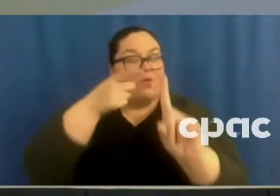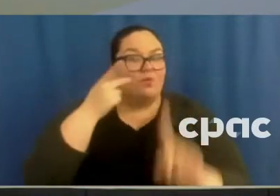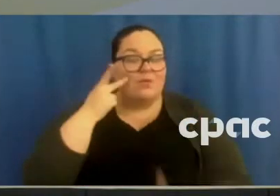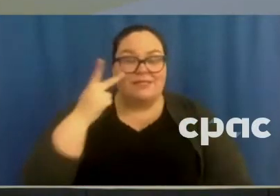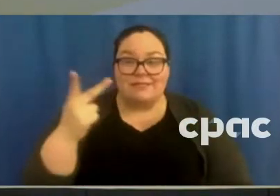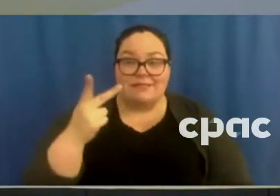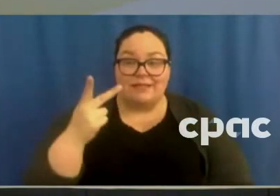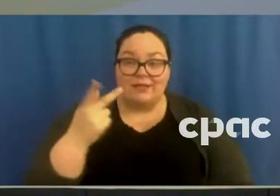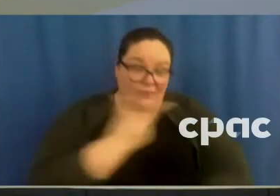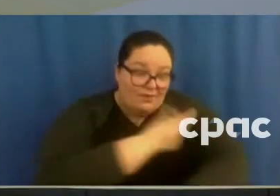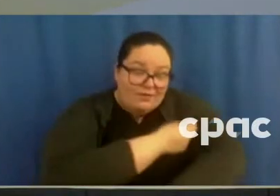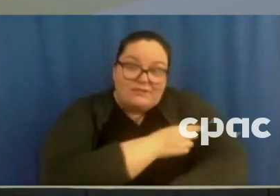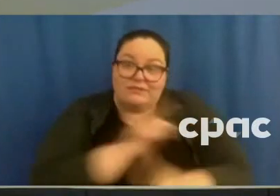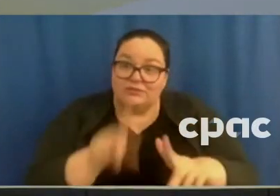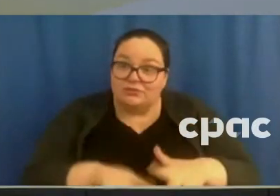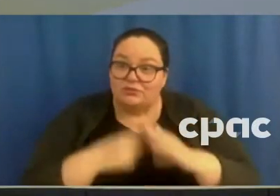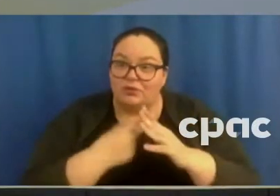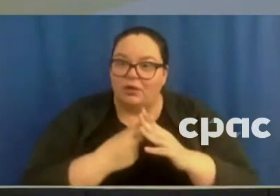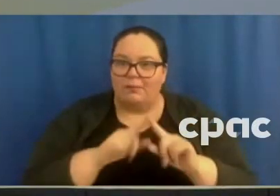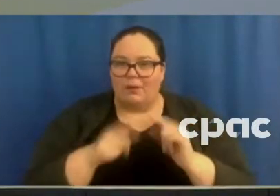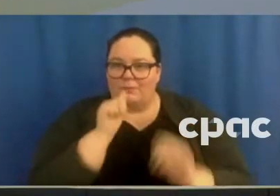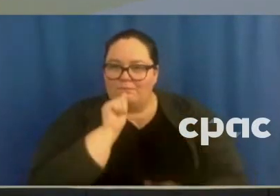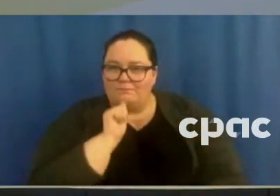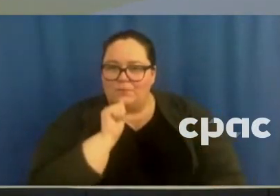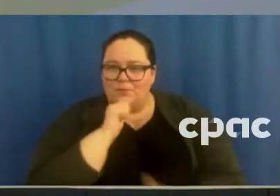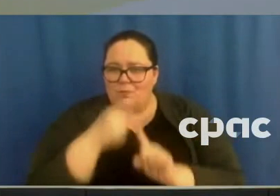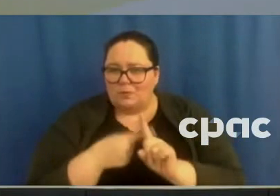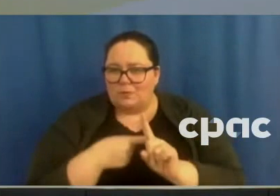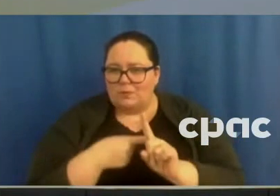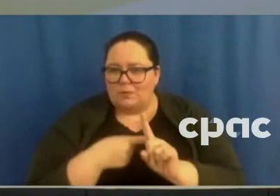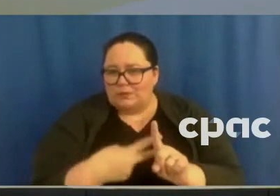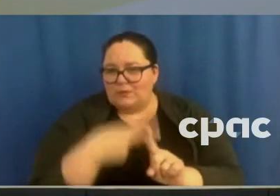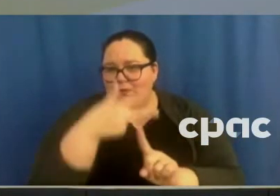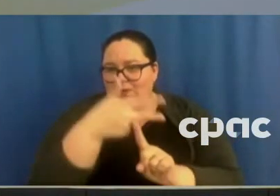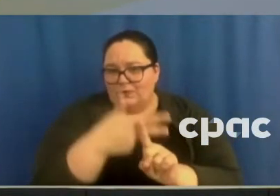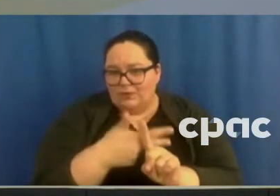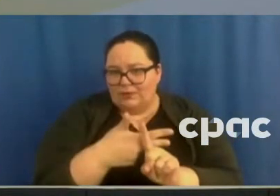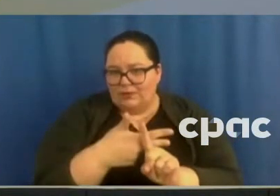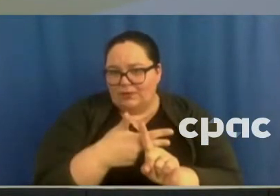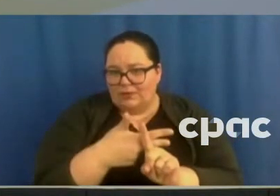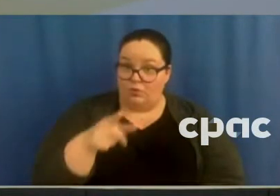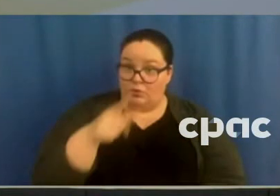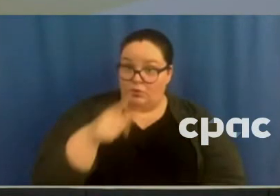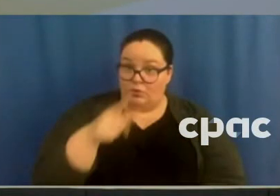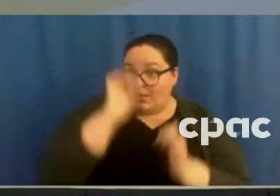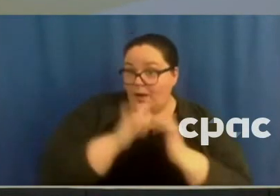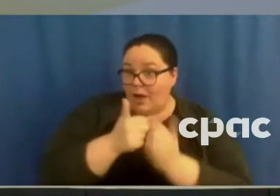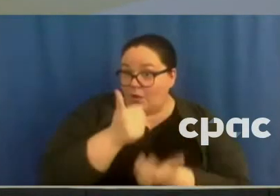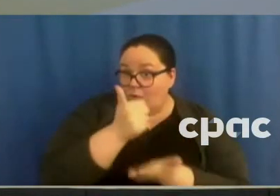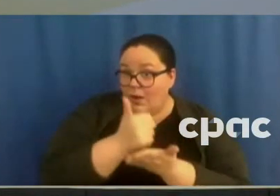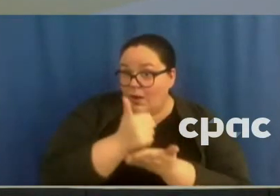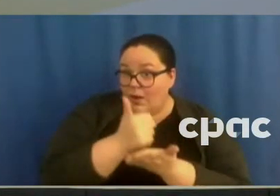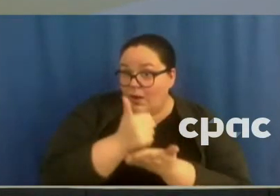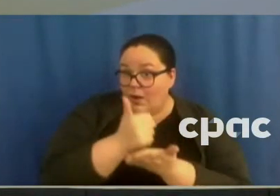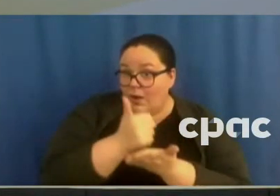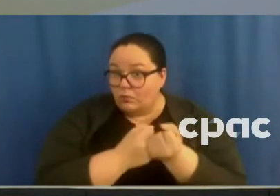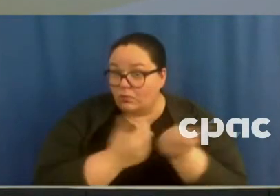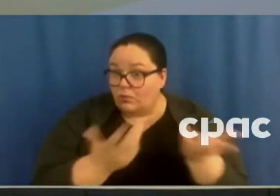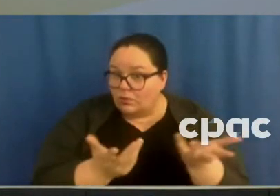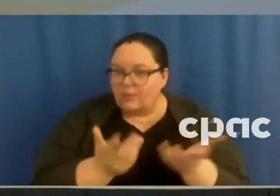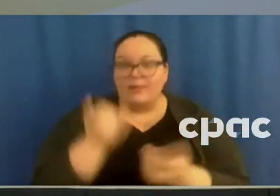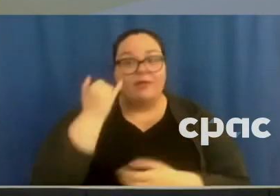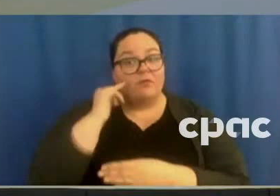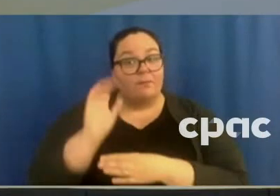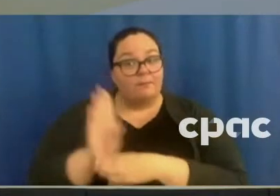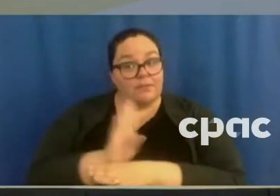months. If you are wondering what you can do, I would suggest, if you are a business or organization